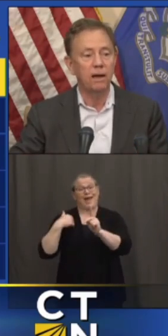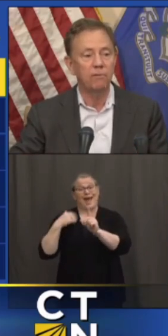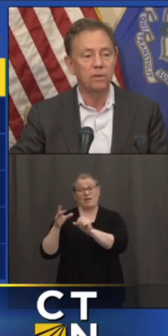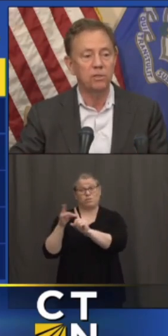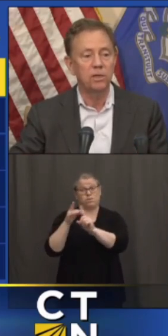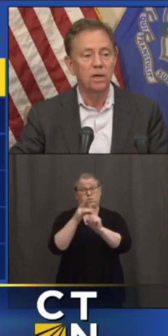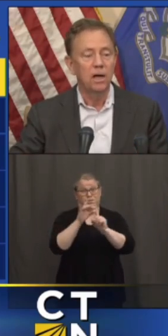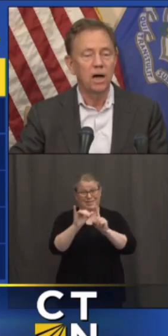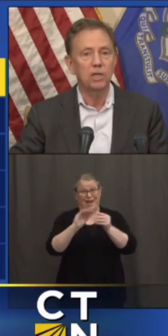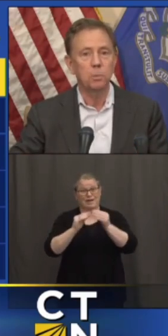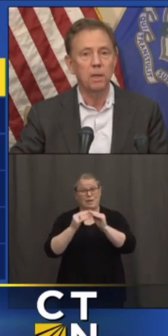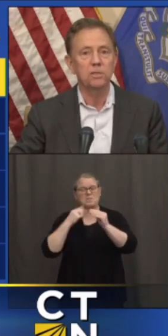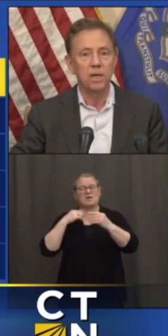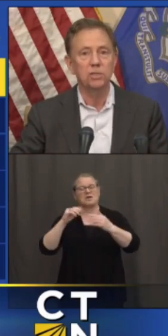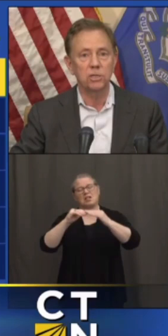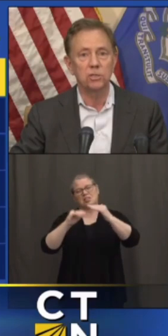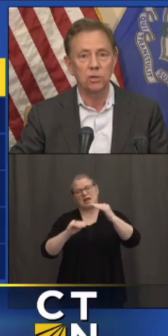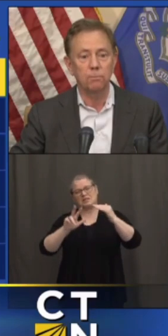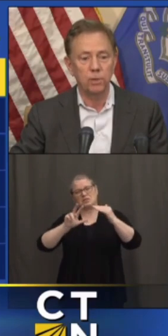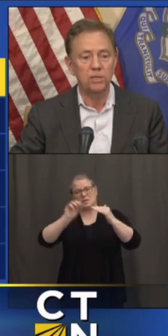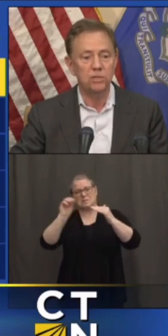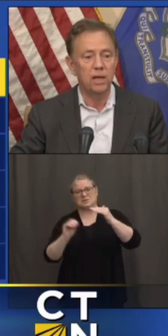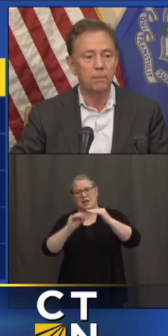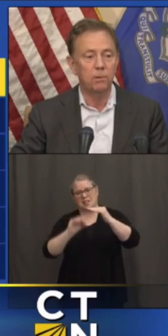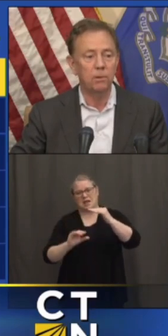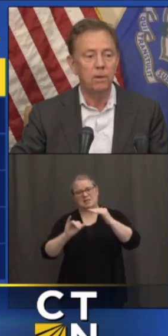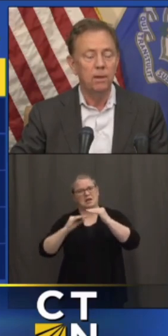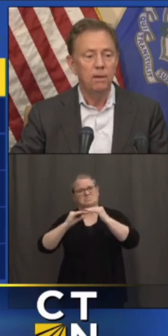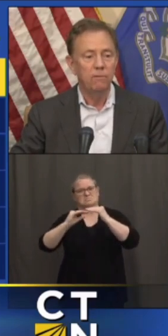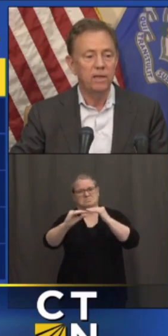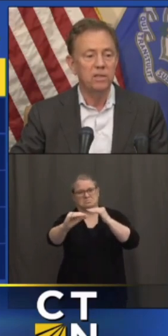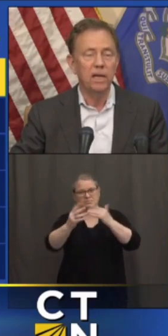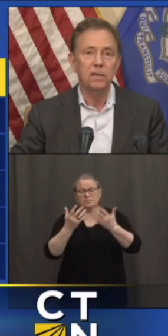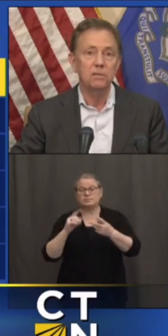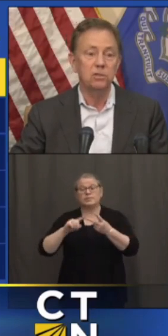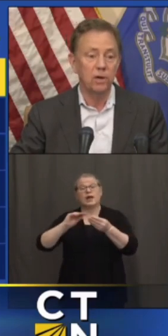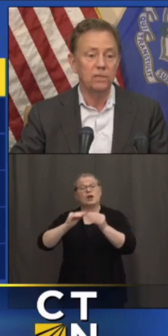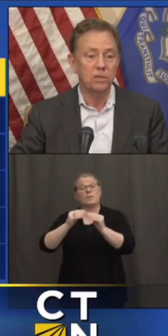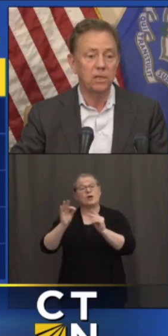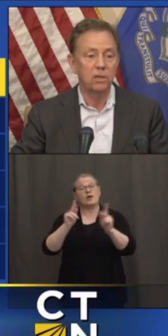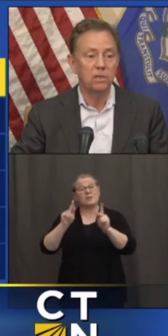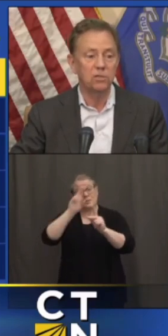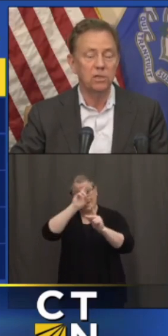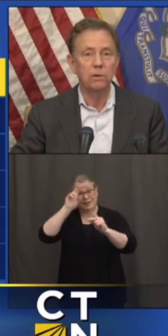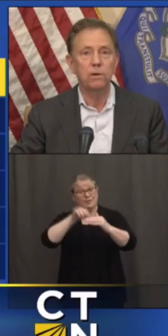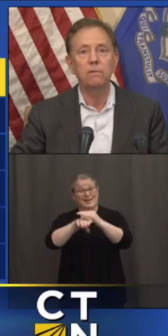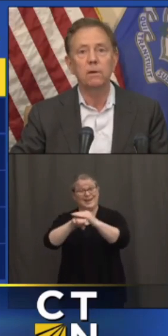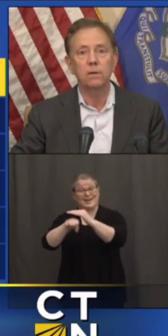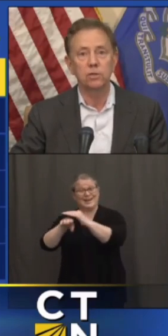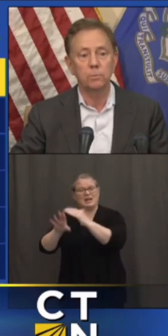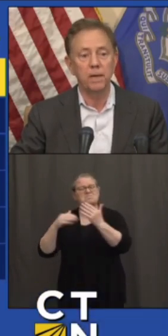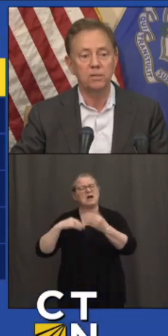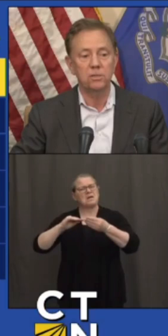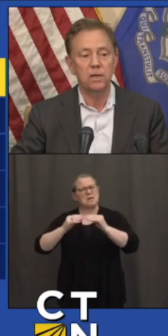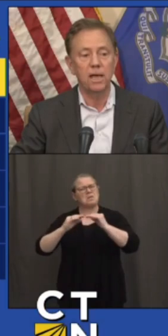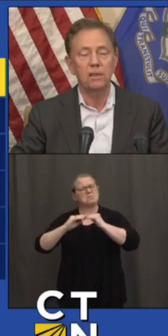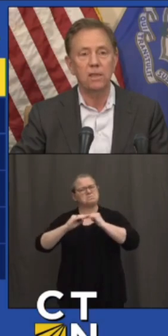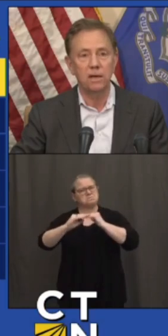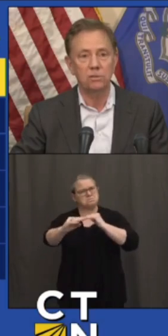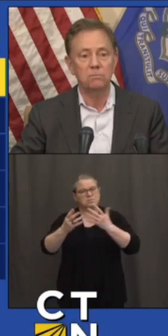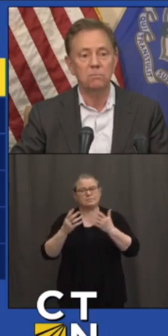7-day average. Hospitalizations are pretty stable. Fatalities, tragically, you can see we